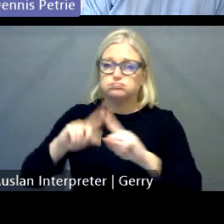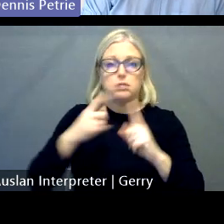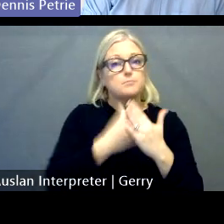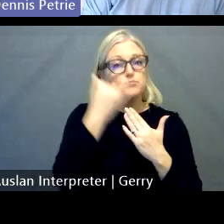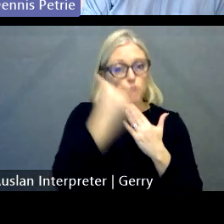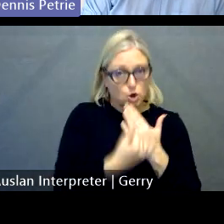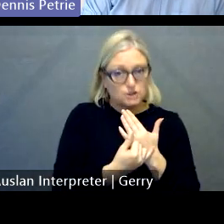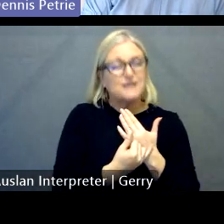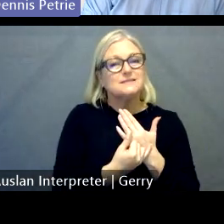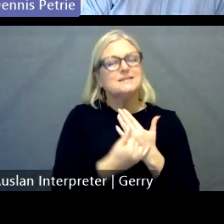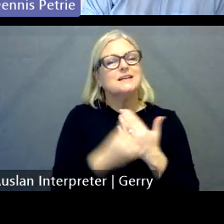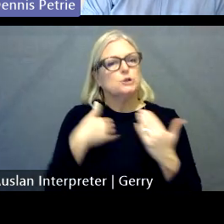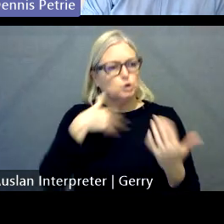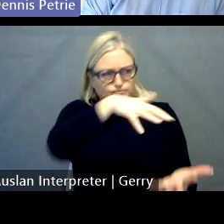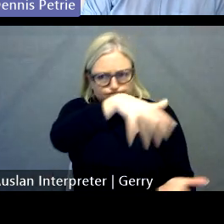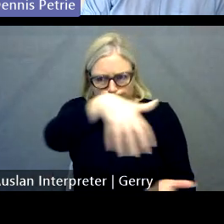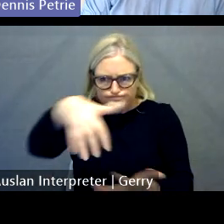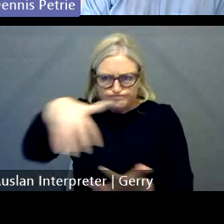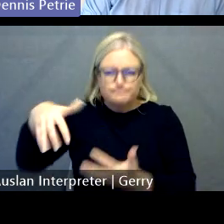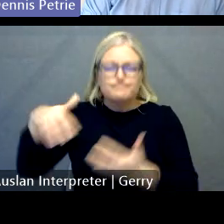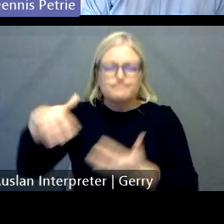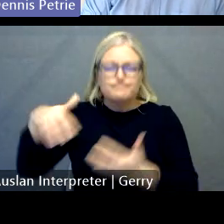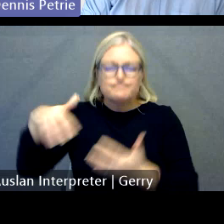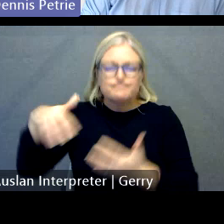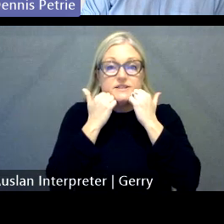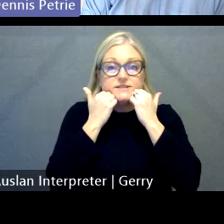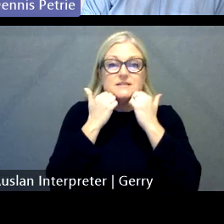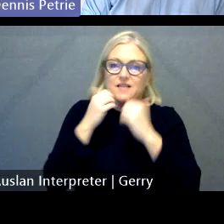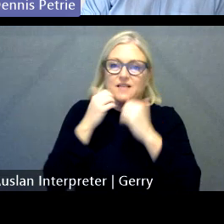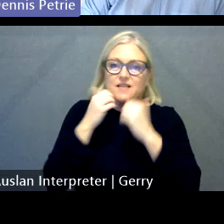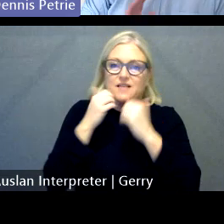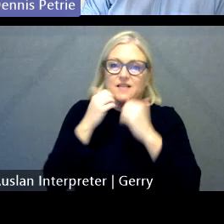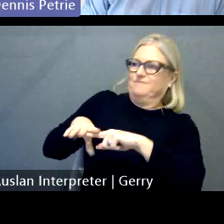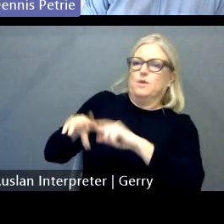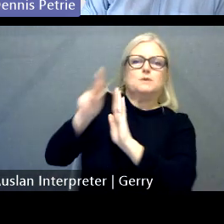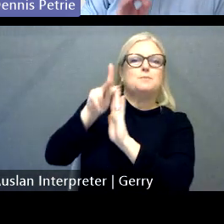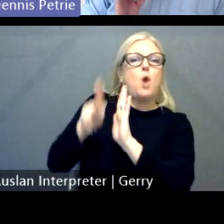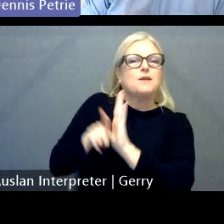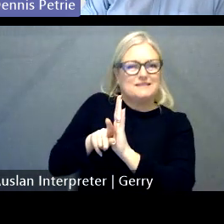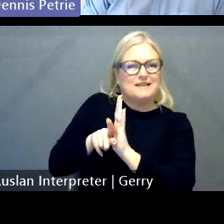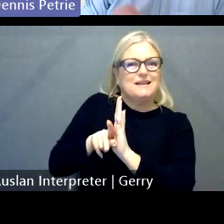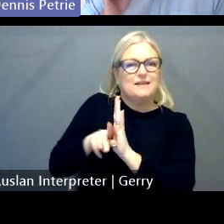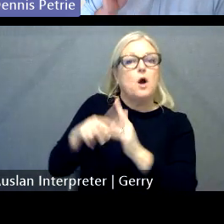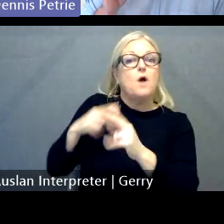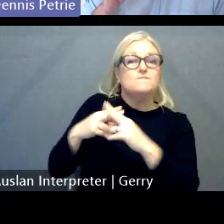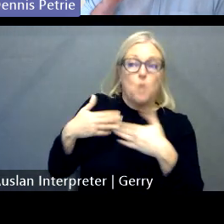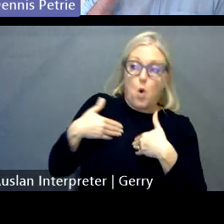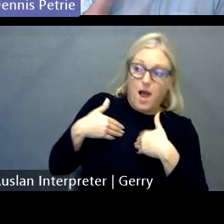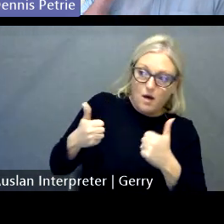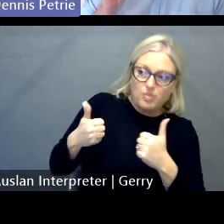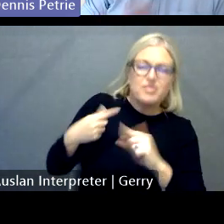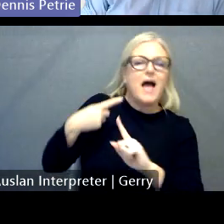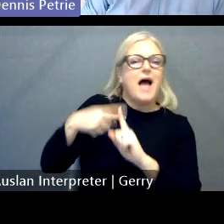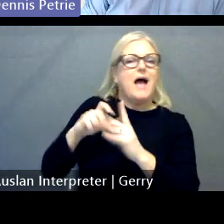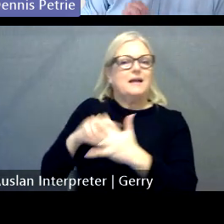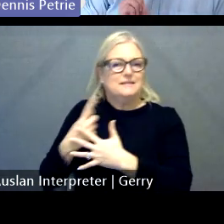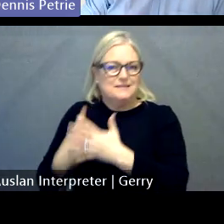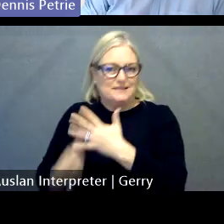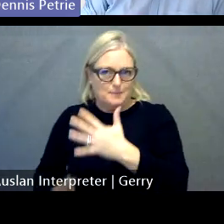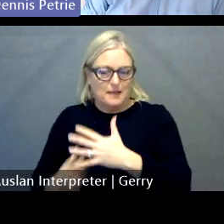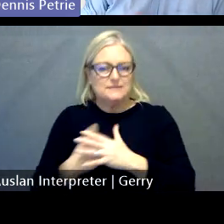of evidence-informed policy and practice in the disability and health sector. Also, just one bit of housekeeping. So the